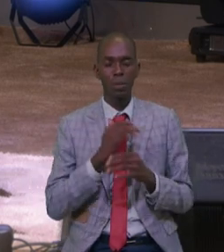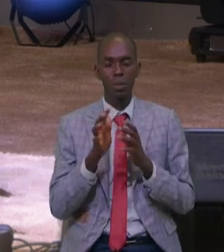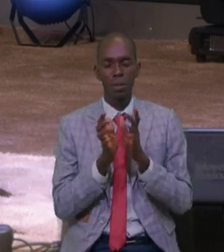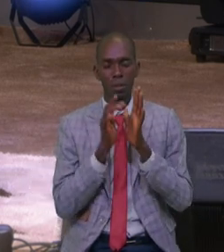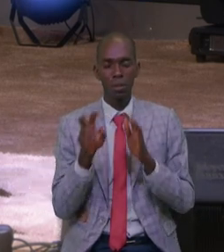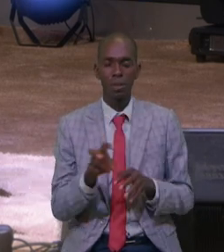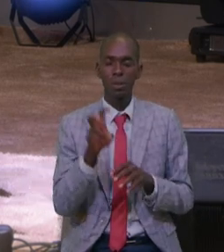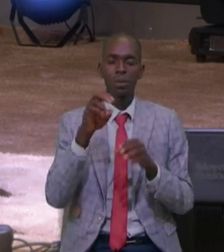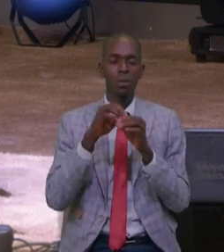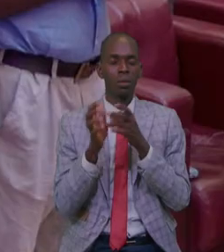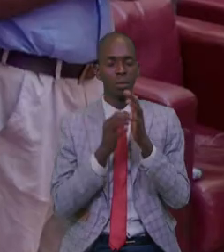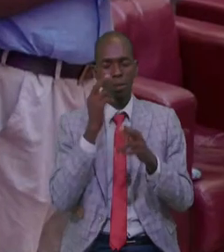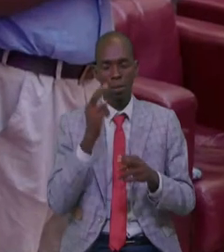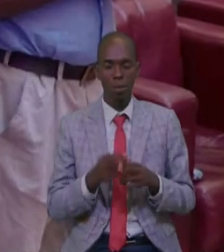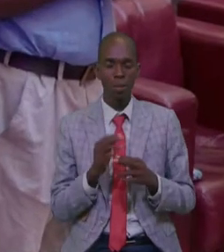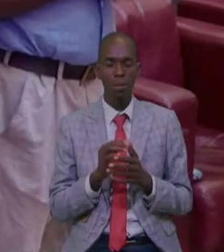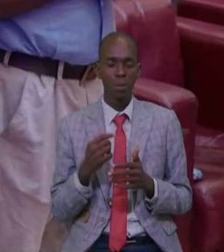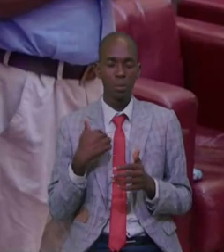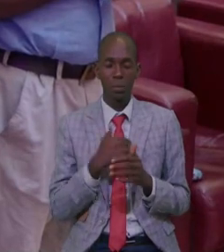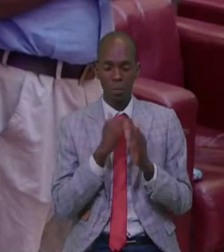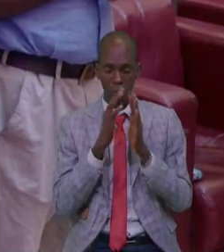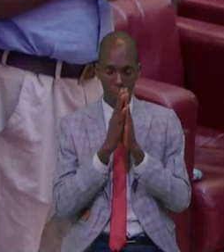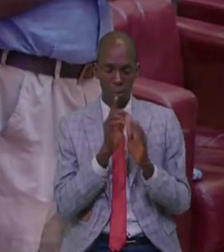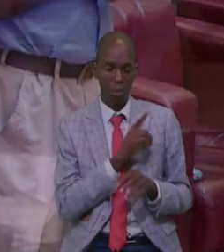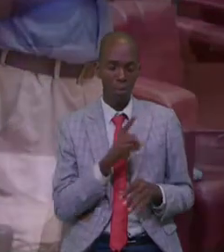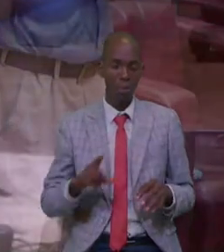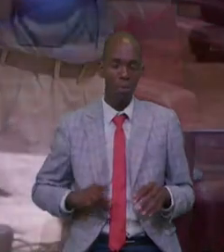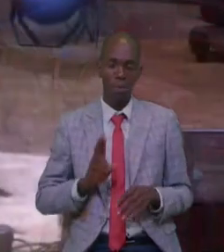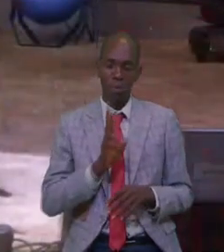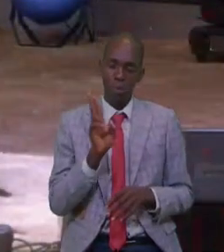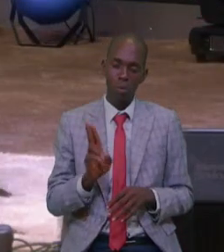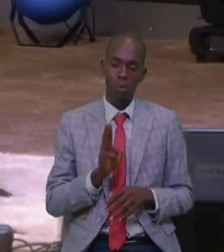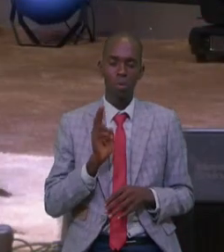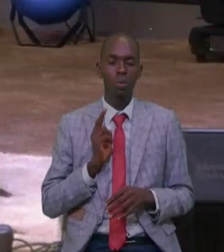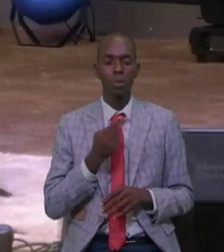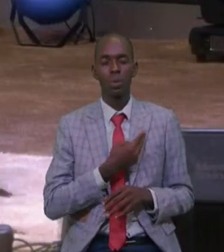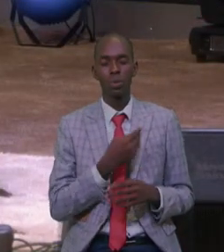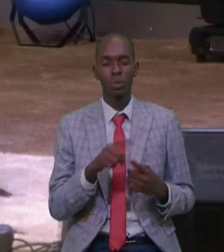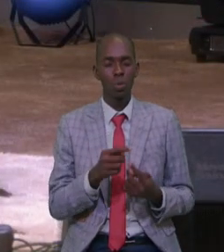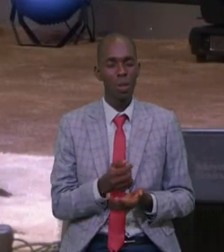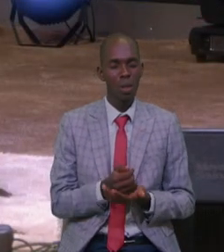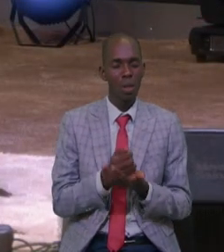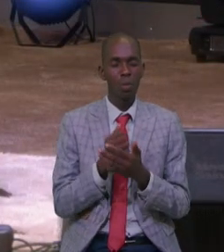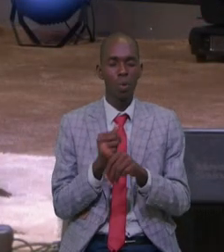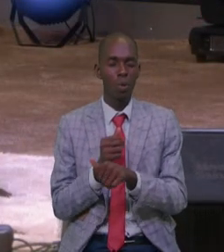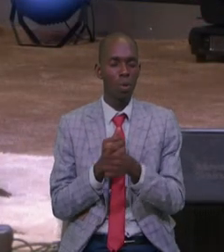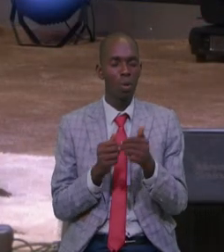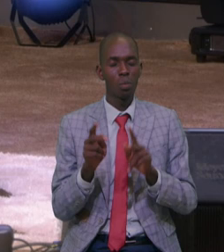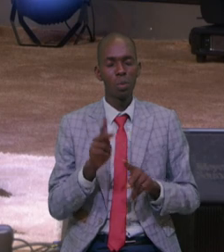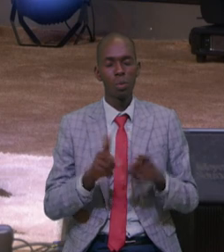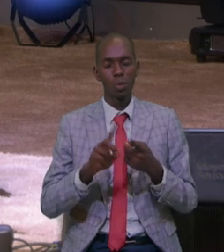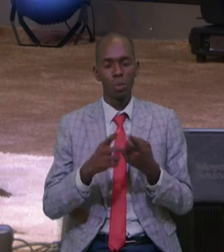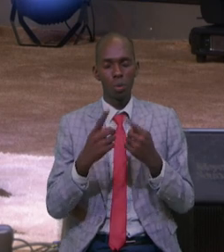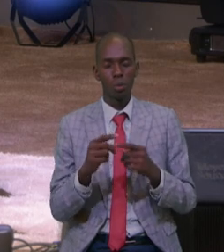in Jesus' name. We pray, Lord, you use us to help other people to come to the